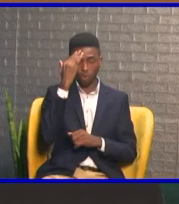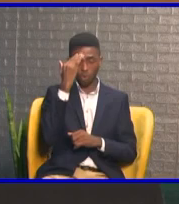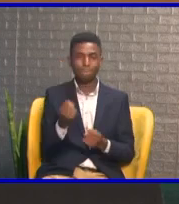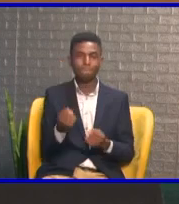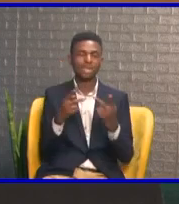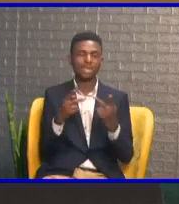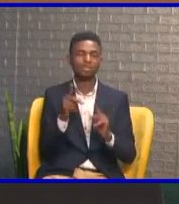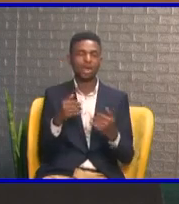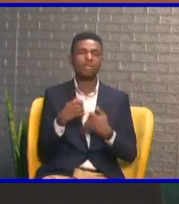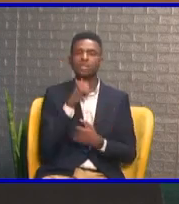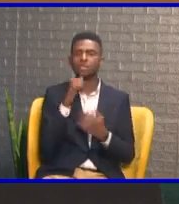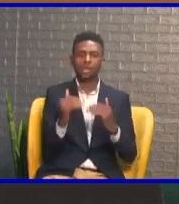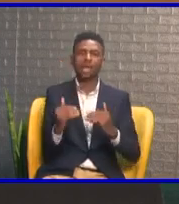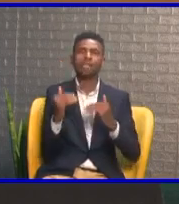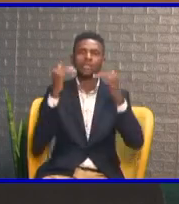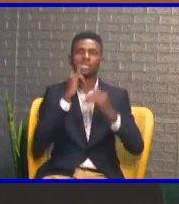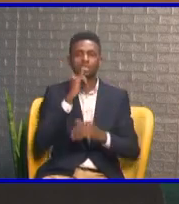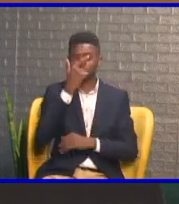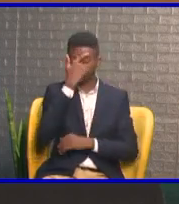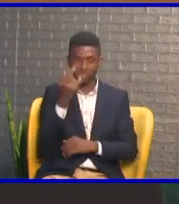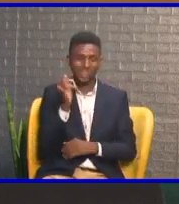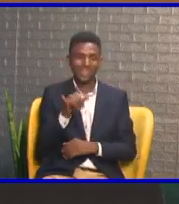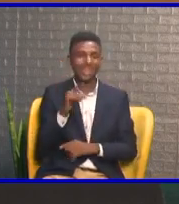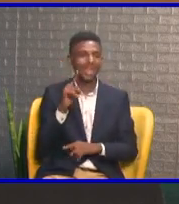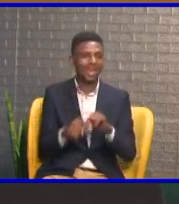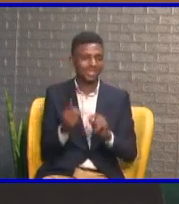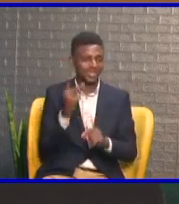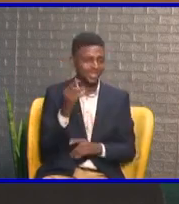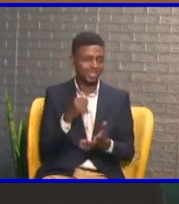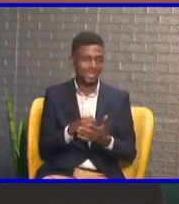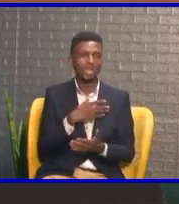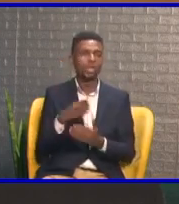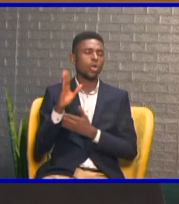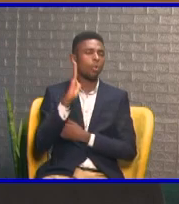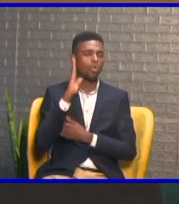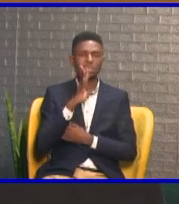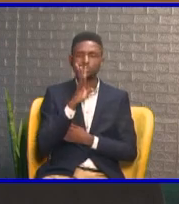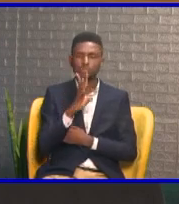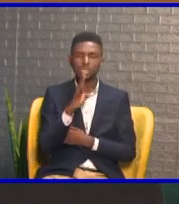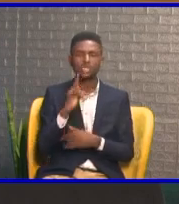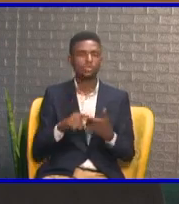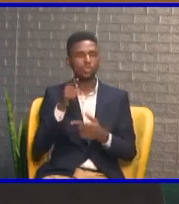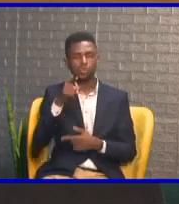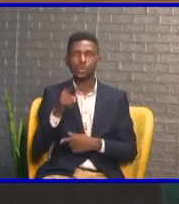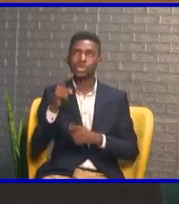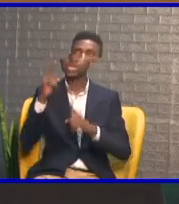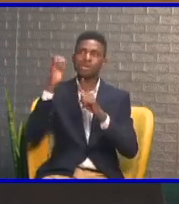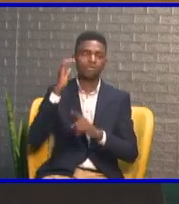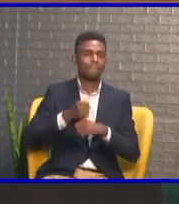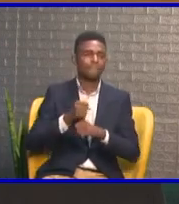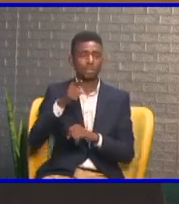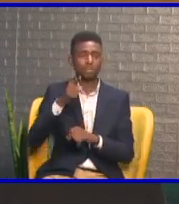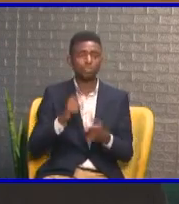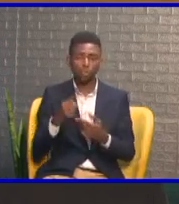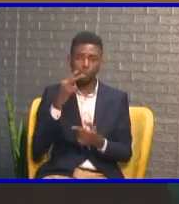not advanced is because they can't see it. And God will speak to you, and God will get you to look so you can see something.